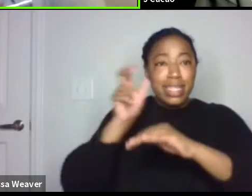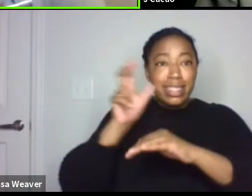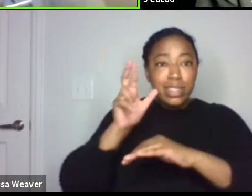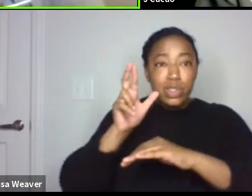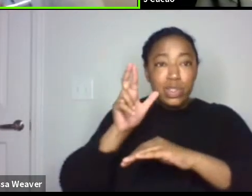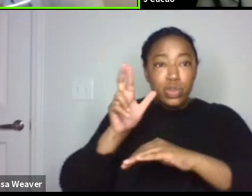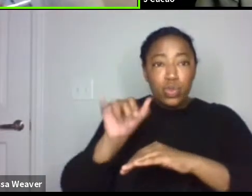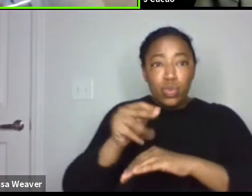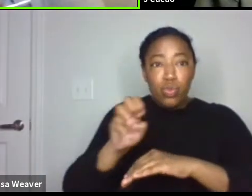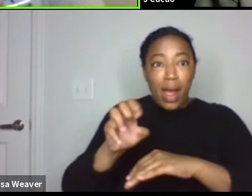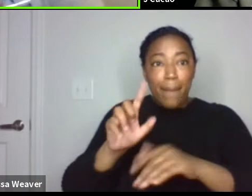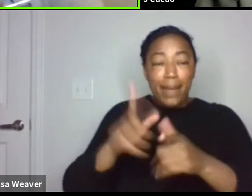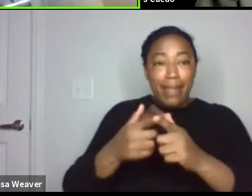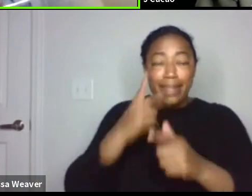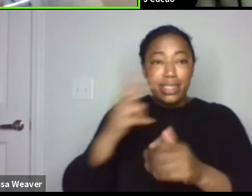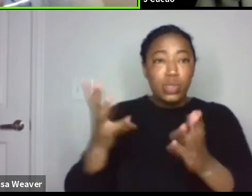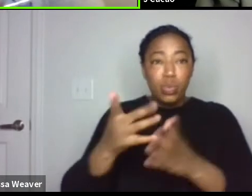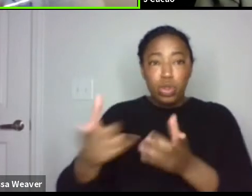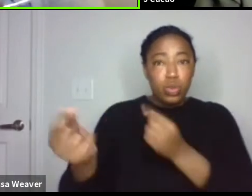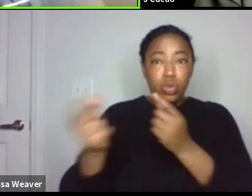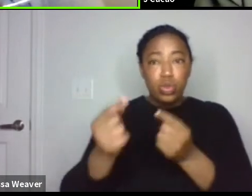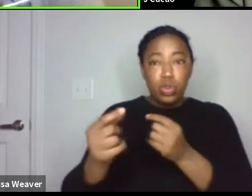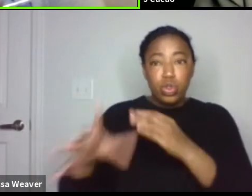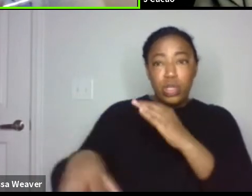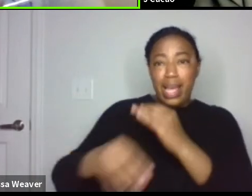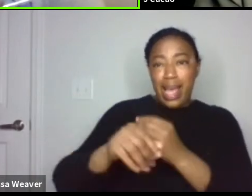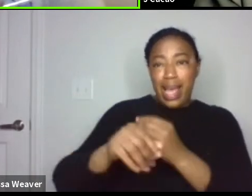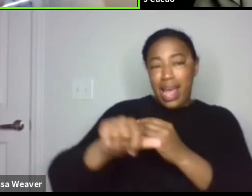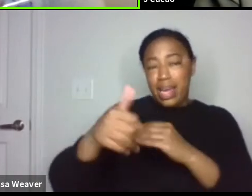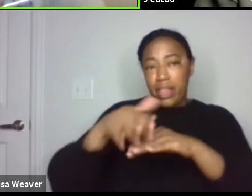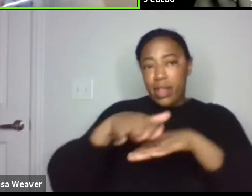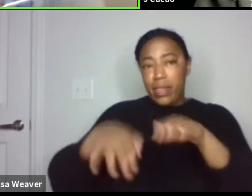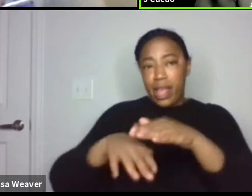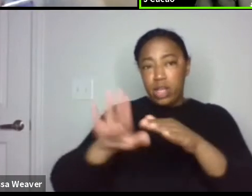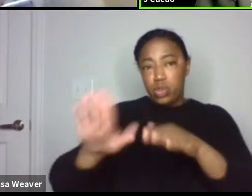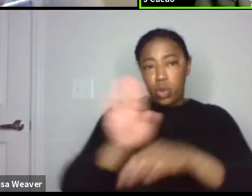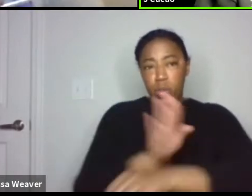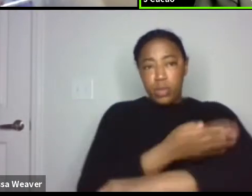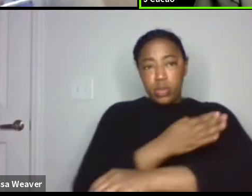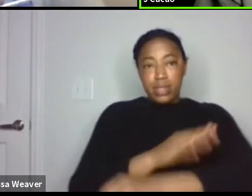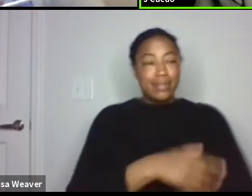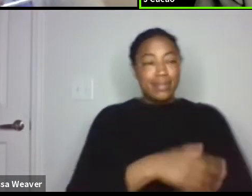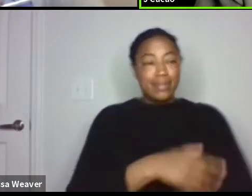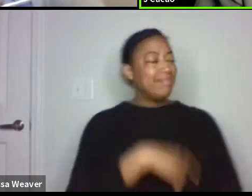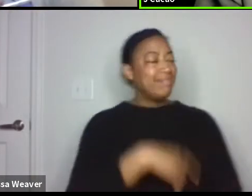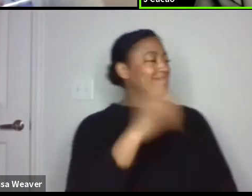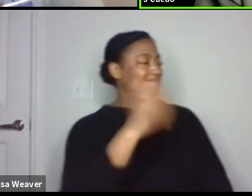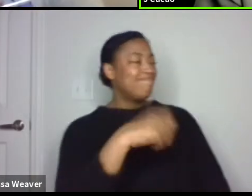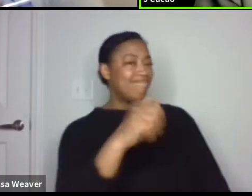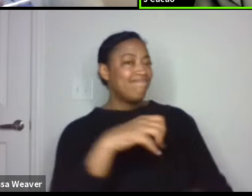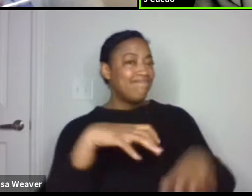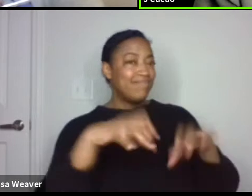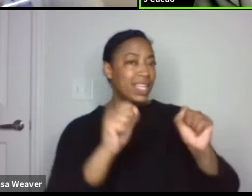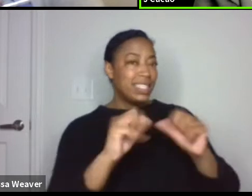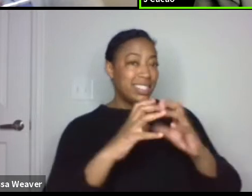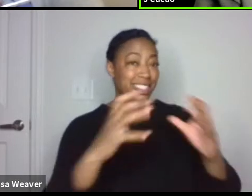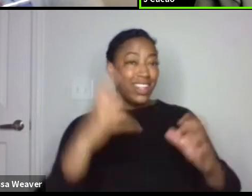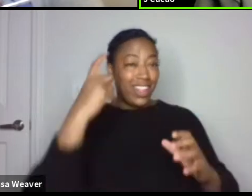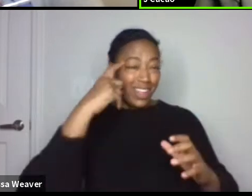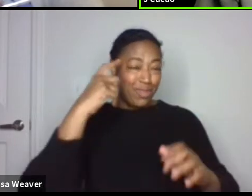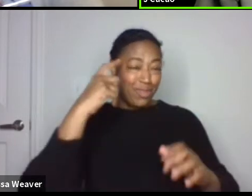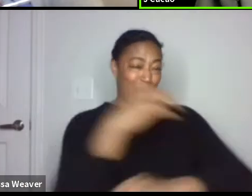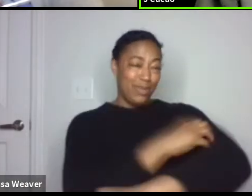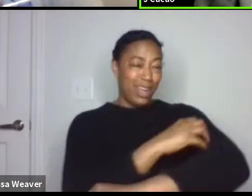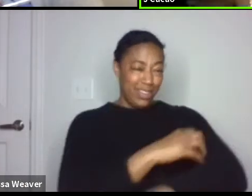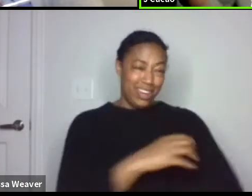be looking to see what you doing too. So it's like you're adding another layer to the music. Yep. takes a lot of brain power, man. It takes a lot of brain power